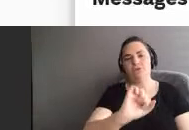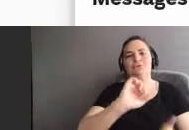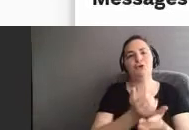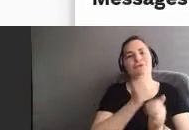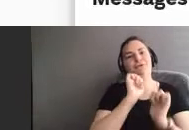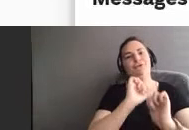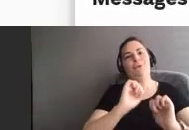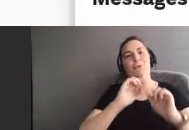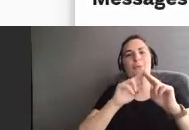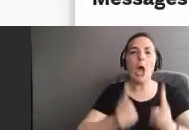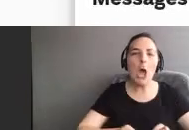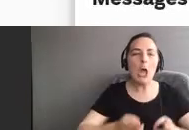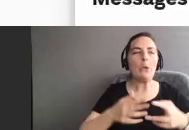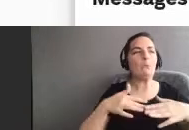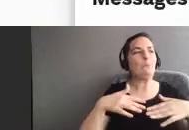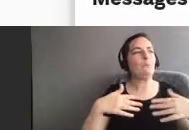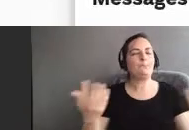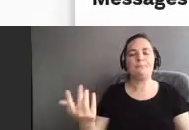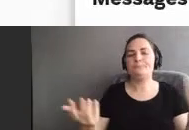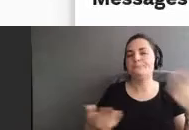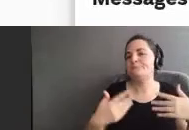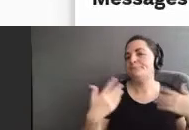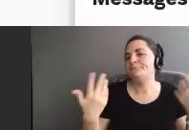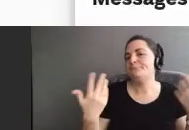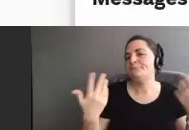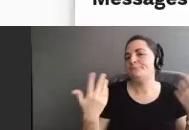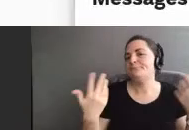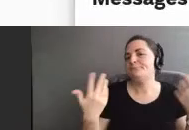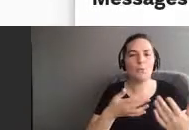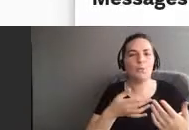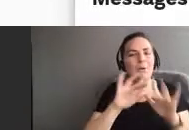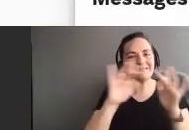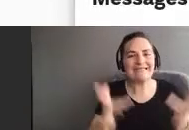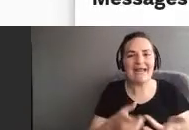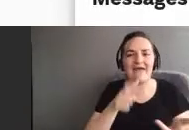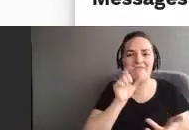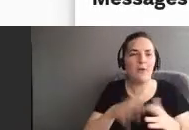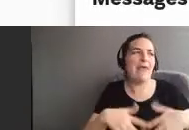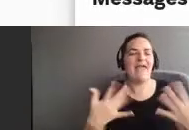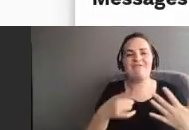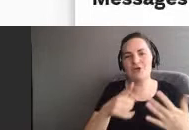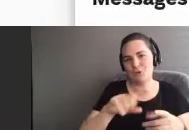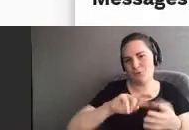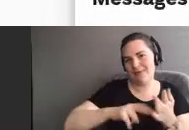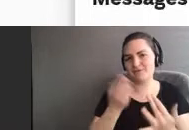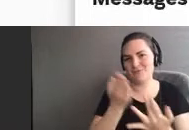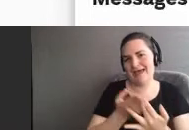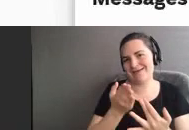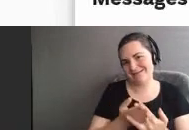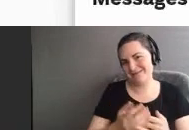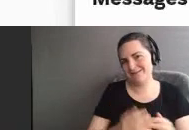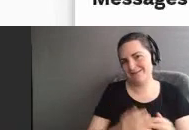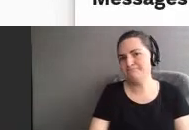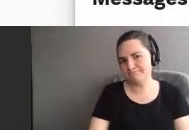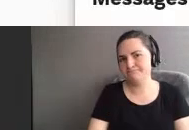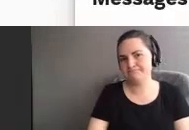your own home or from an internet cafe or wherever else you're planning to access